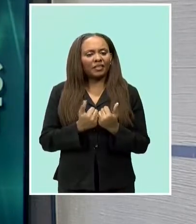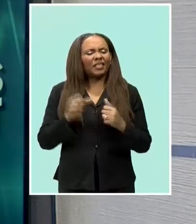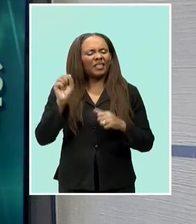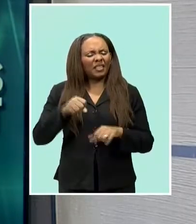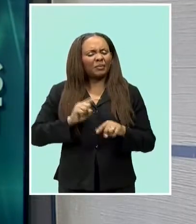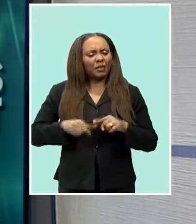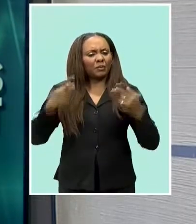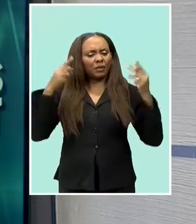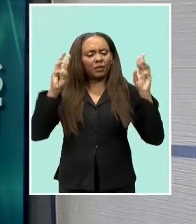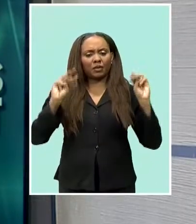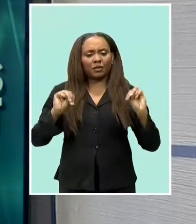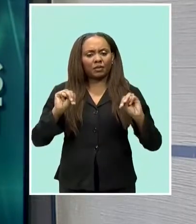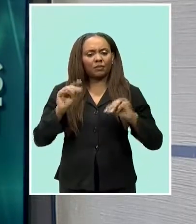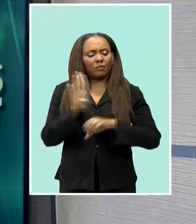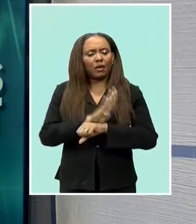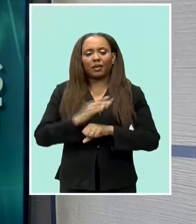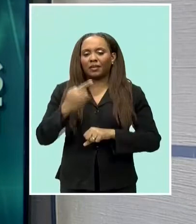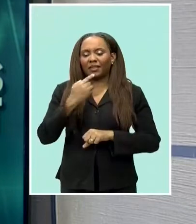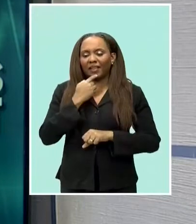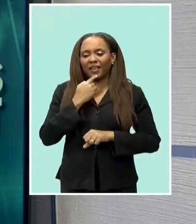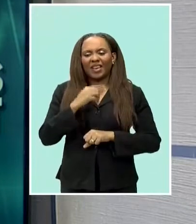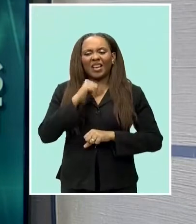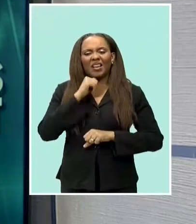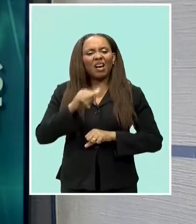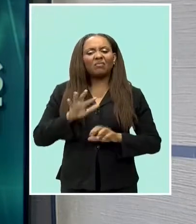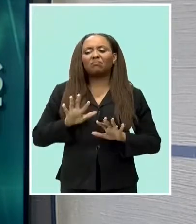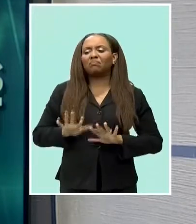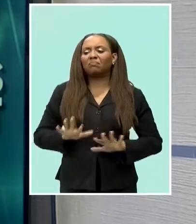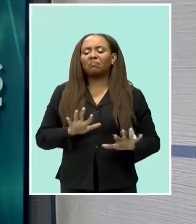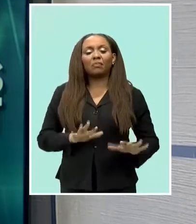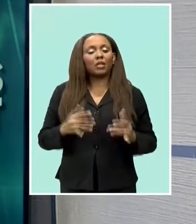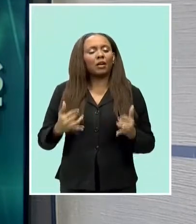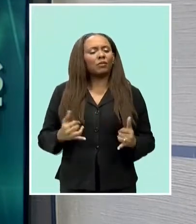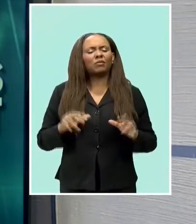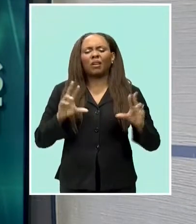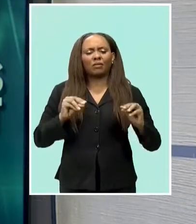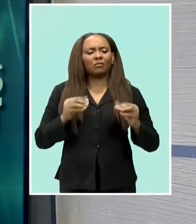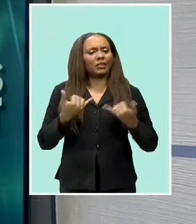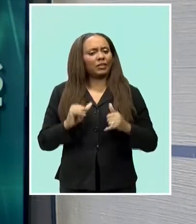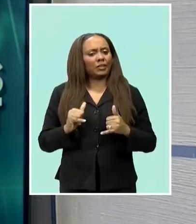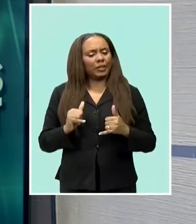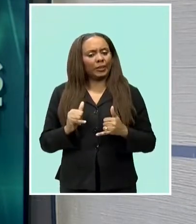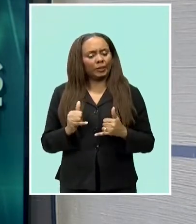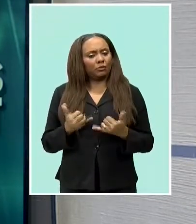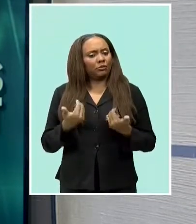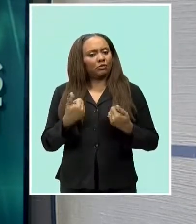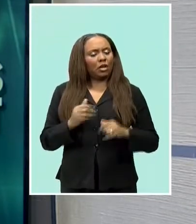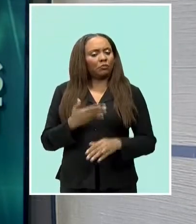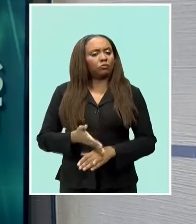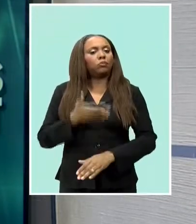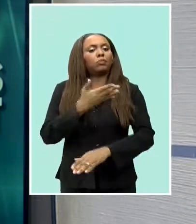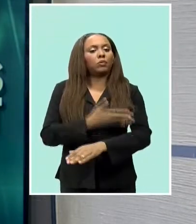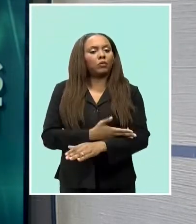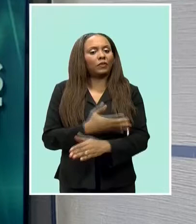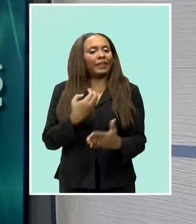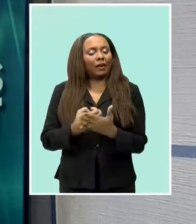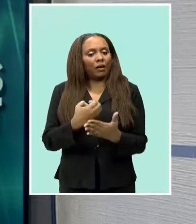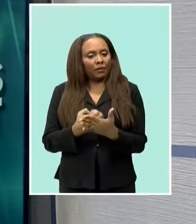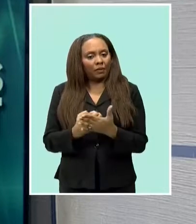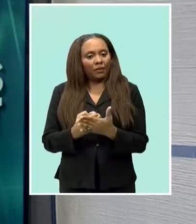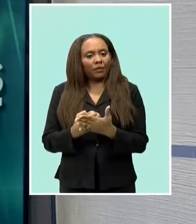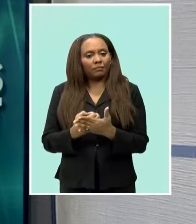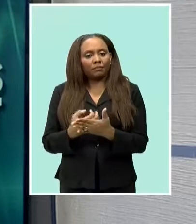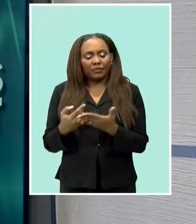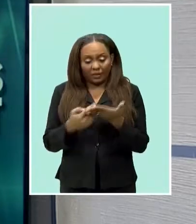is completely out of the economic situation it inherited from the previous administration. Ms. Motley says the upgrades come as